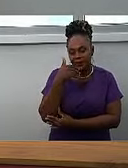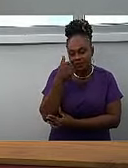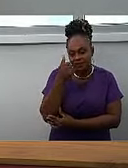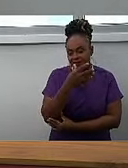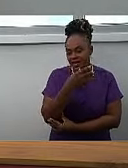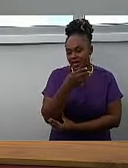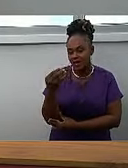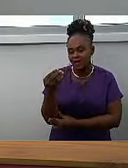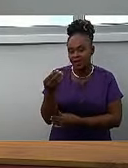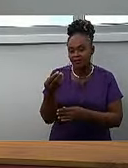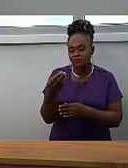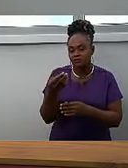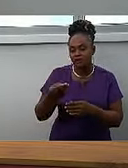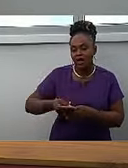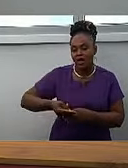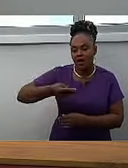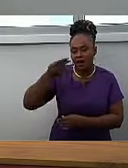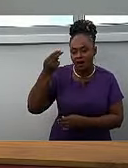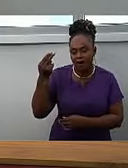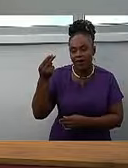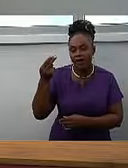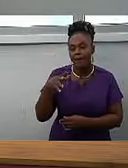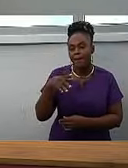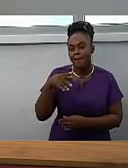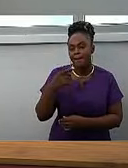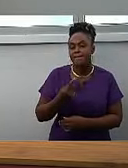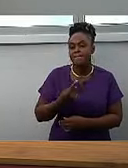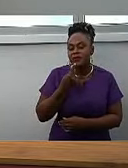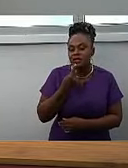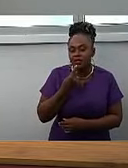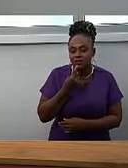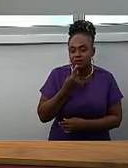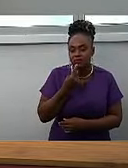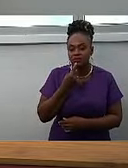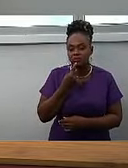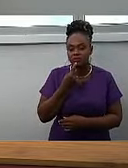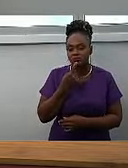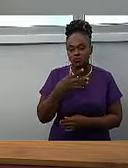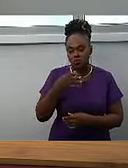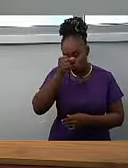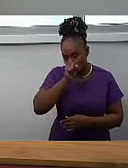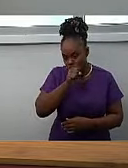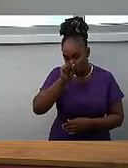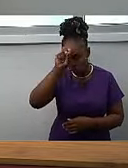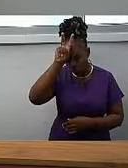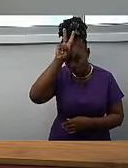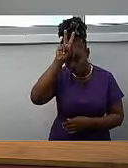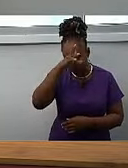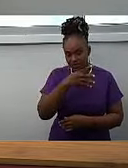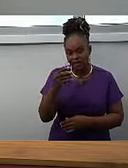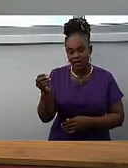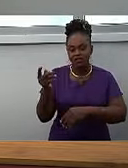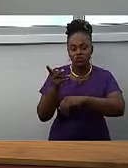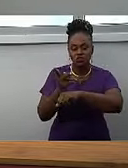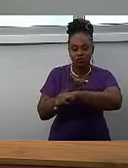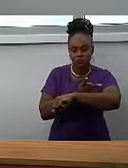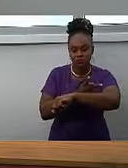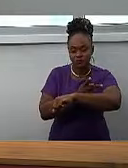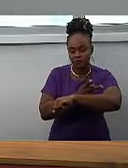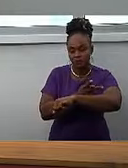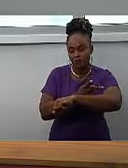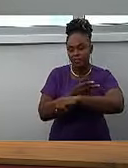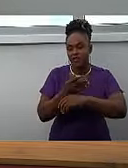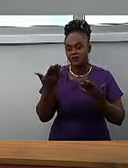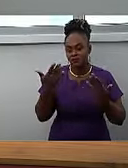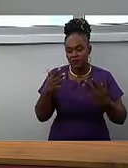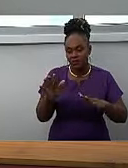higher quality breeds of pigs, goats, and sheep. My government signed a memorandum of understanding with